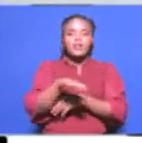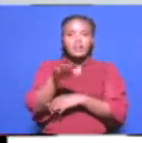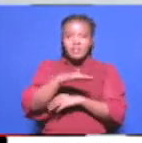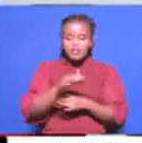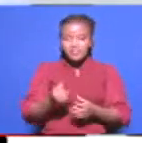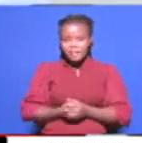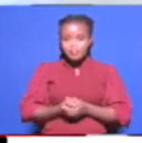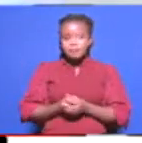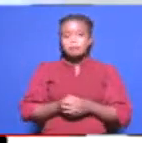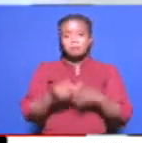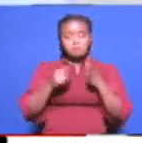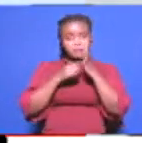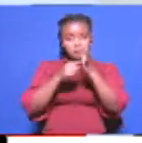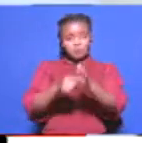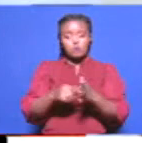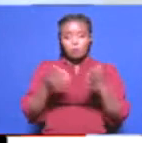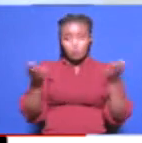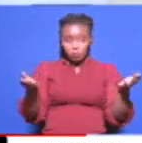aswa